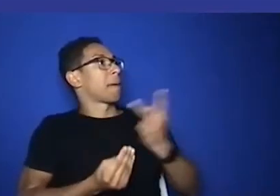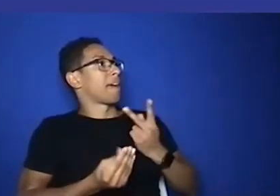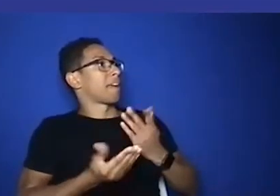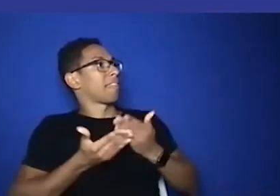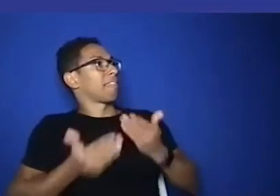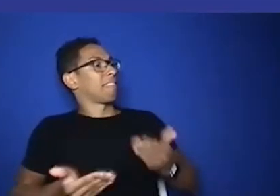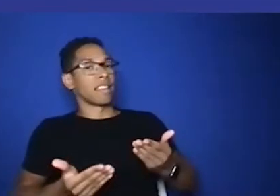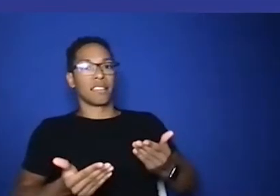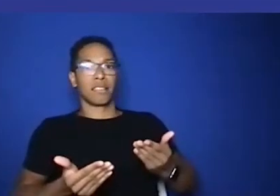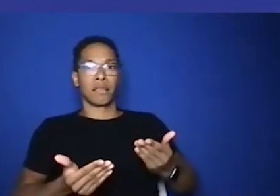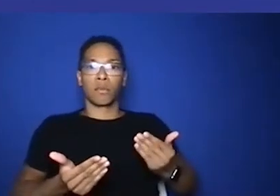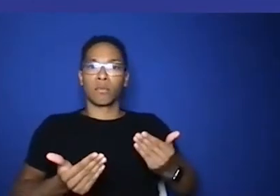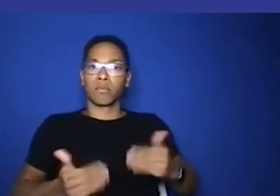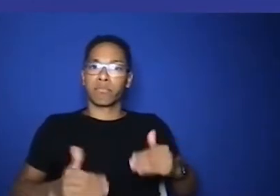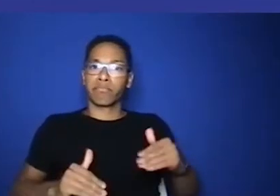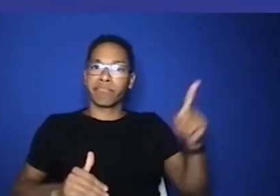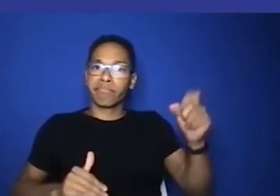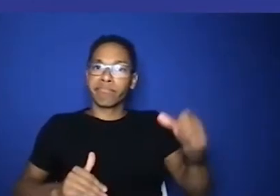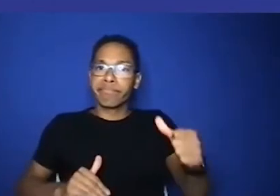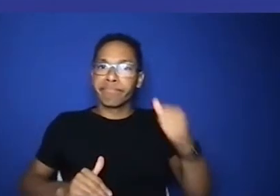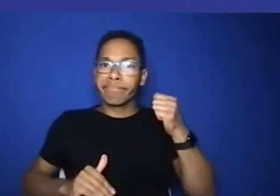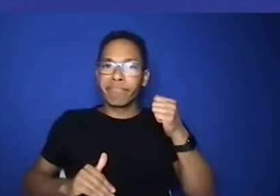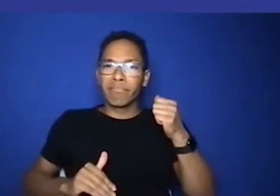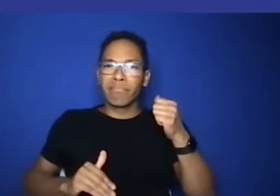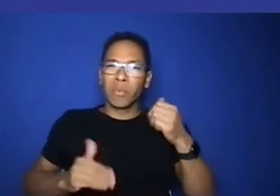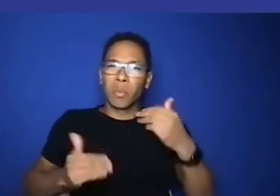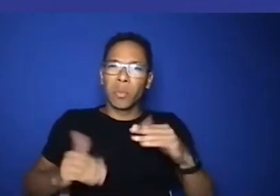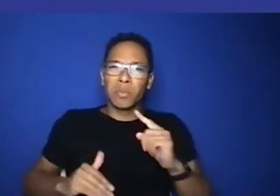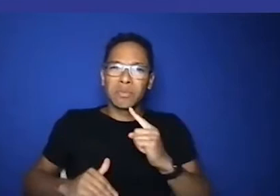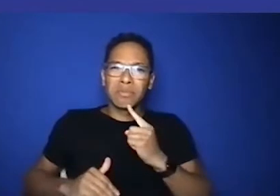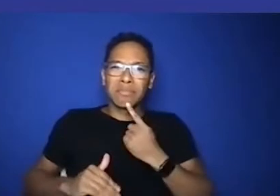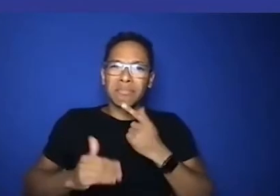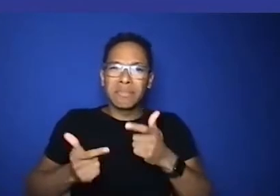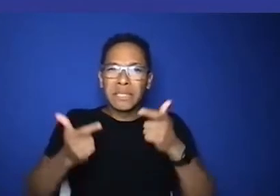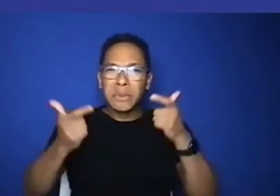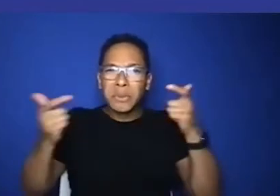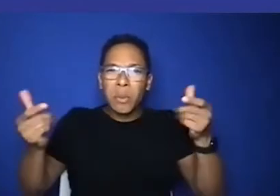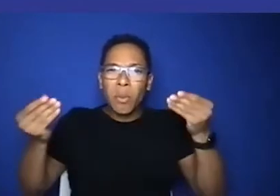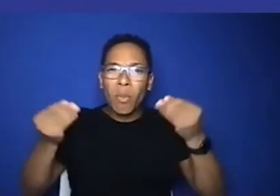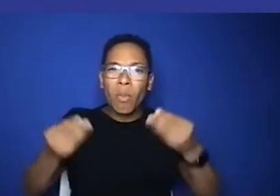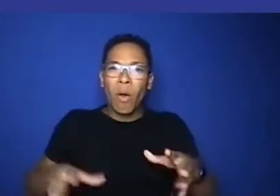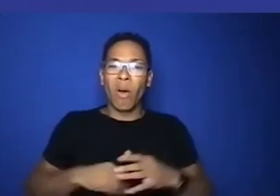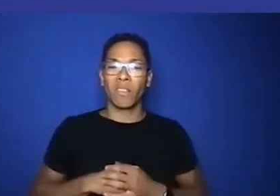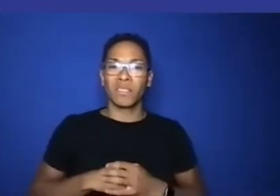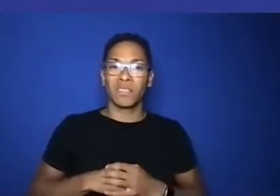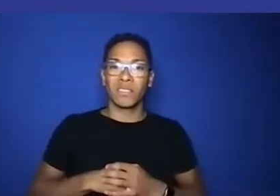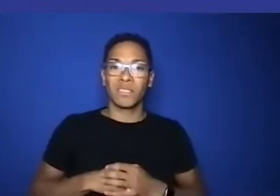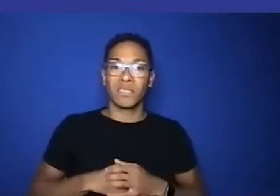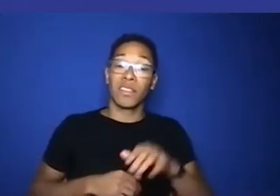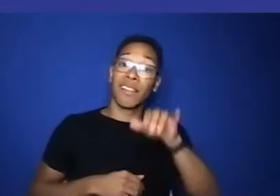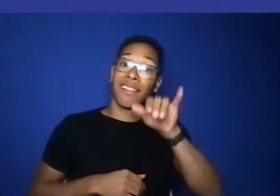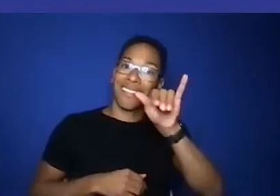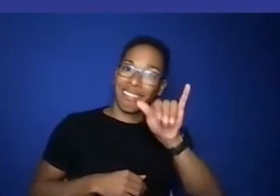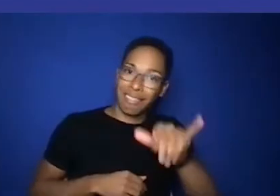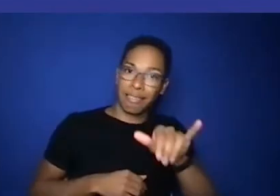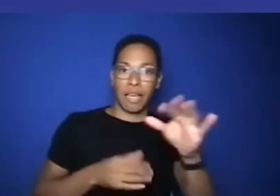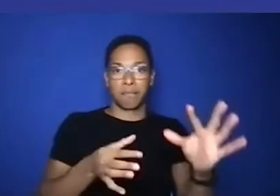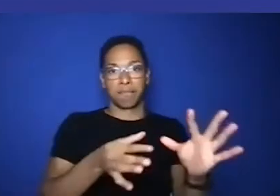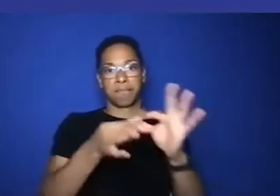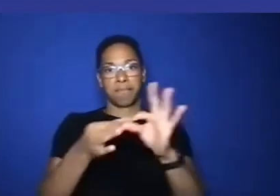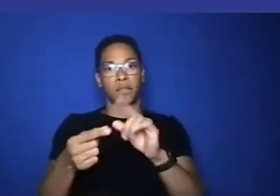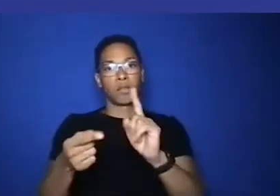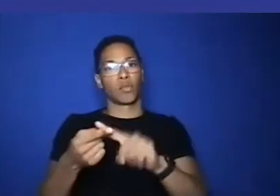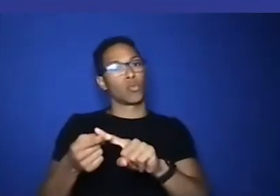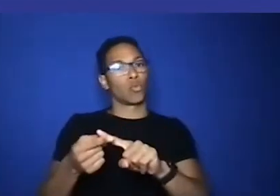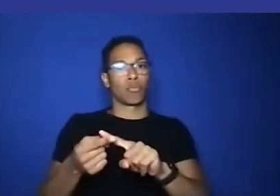more than I can describe, really. And that all ties into the classification of things as objects and